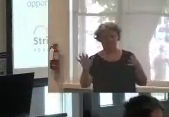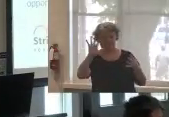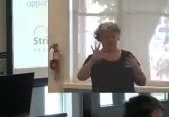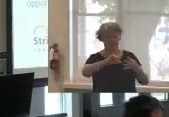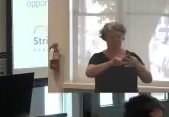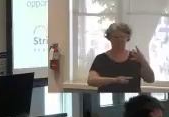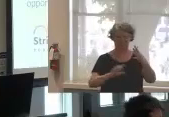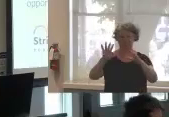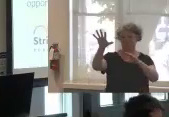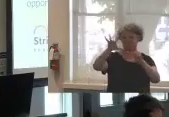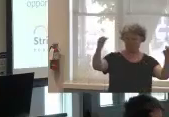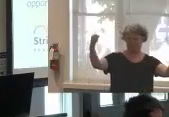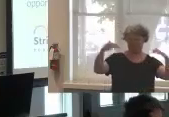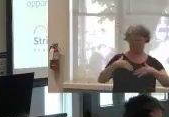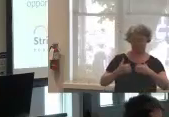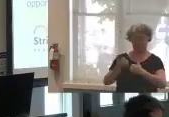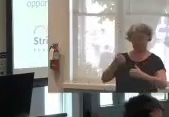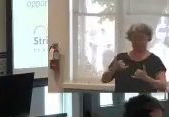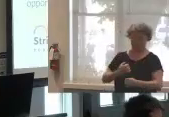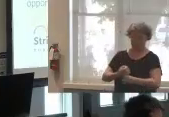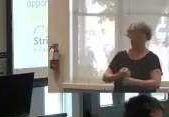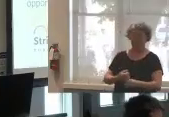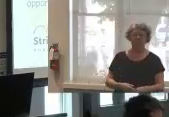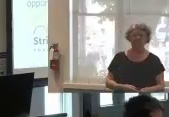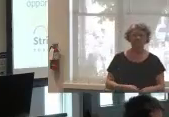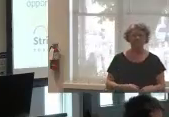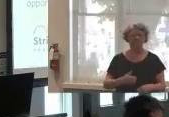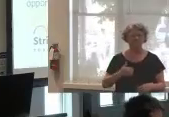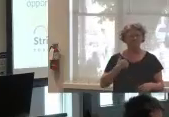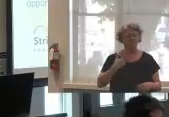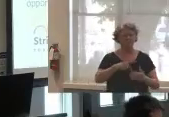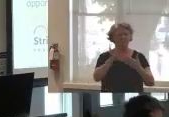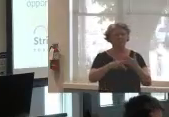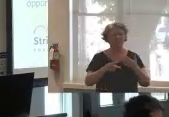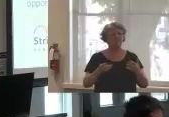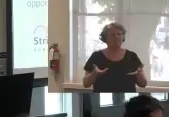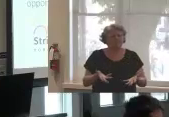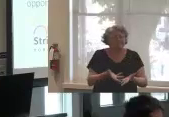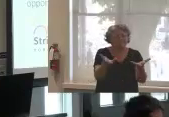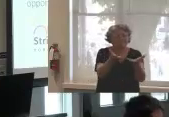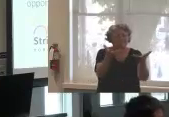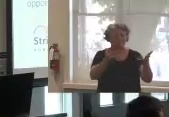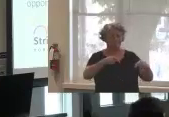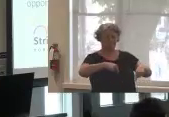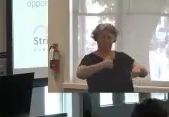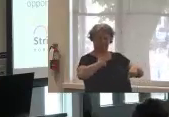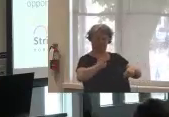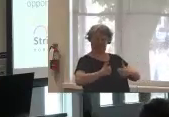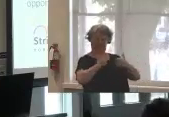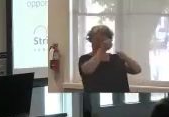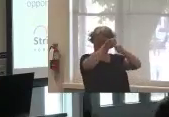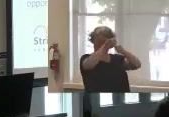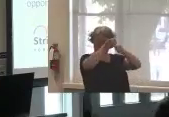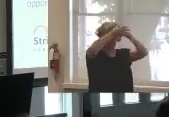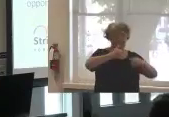information and orientation workshops provide newcomer youth with the opportunities to increase their knowledge of life in Canada. Topics include